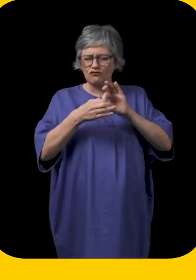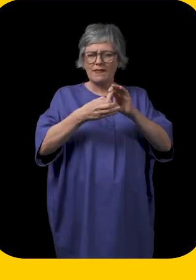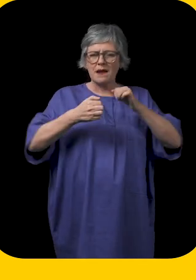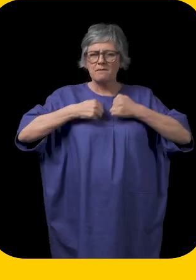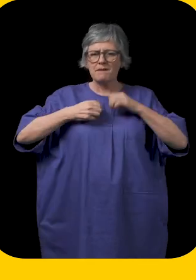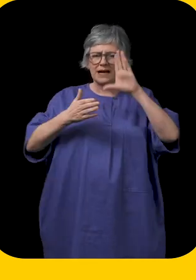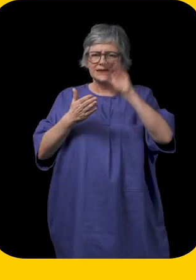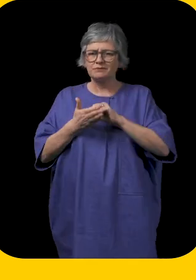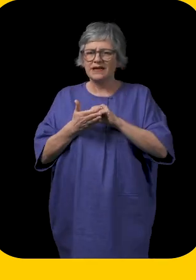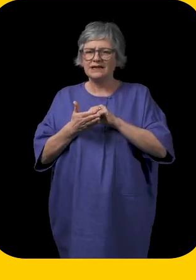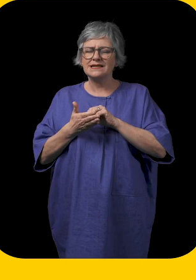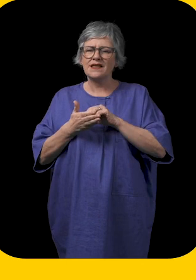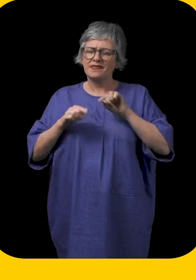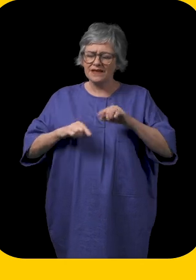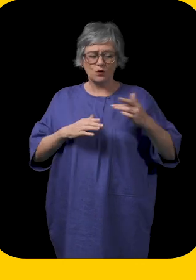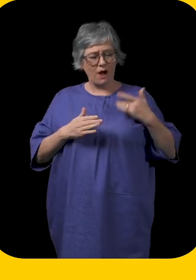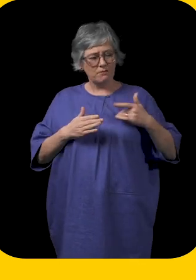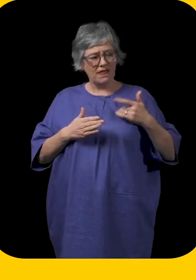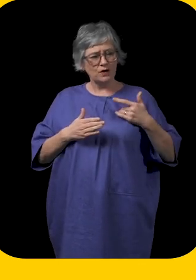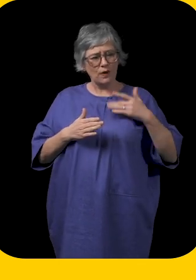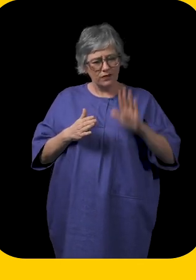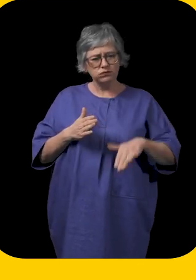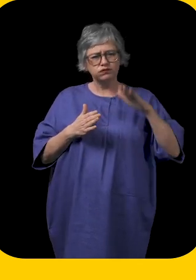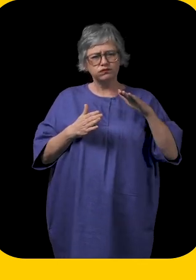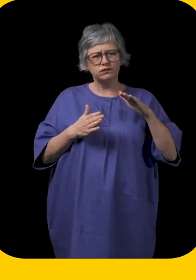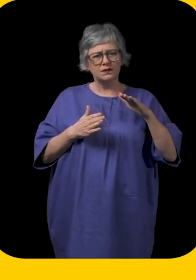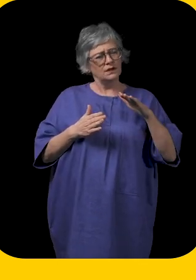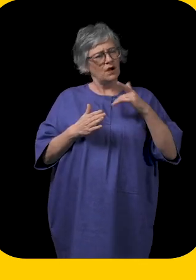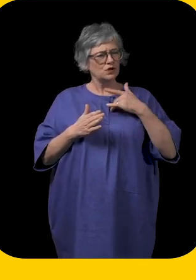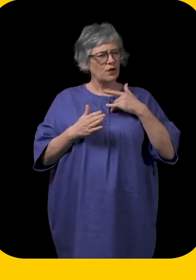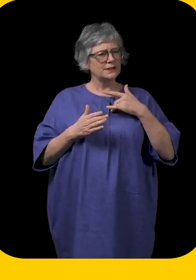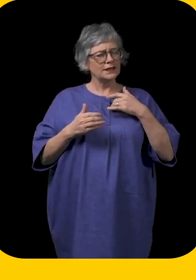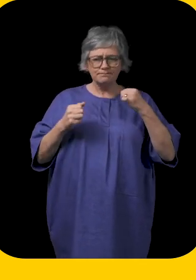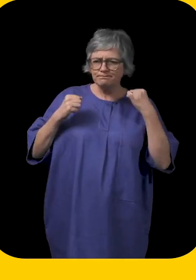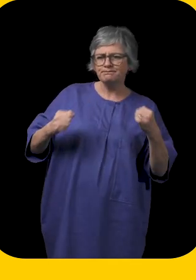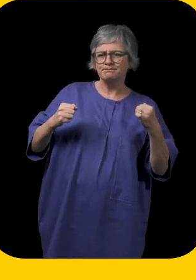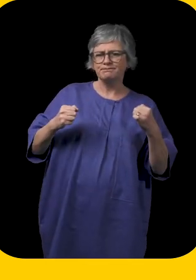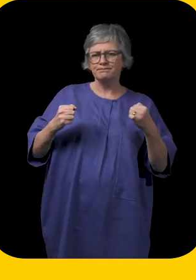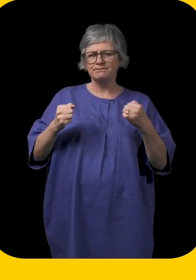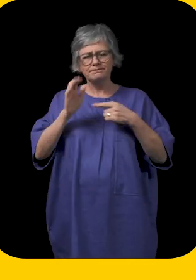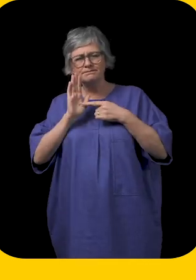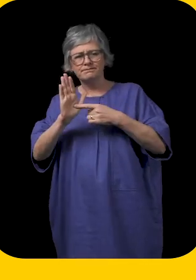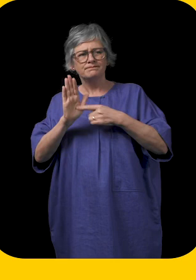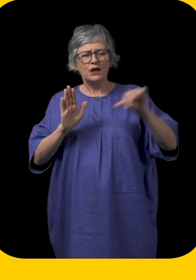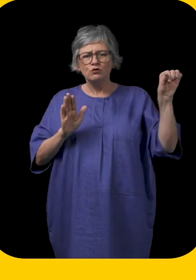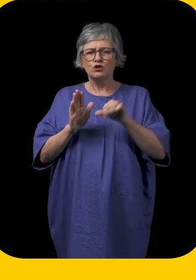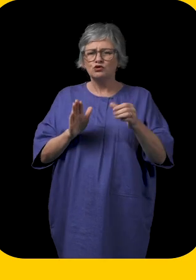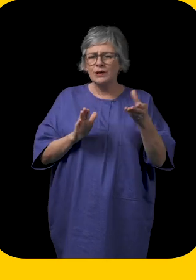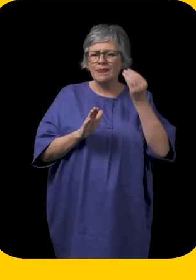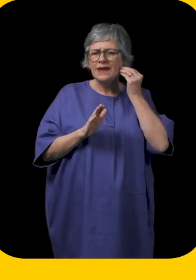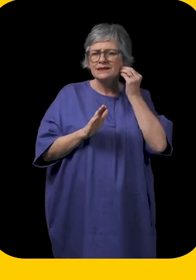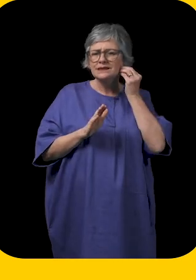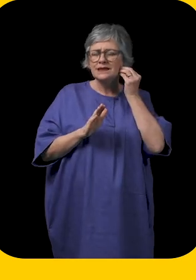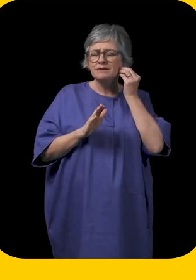I wanted to write poems that related my experience and be like, look, this is what I'm living with, you know, and sort of kind of smash that wall and be like, this is what I'm living it with, and you